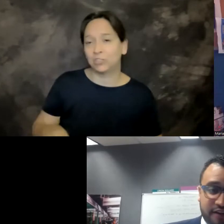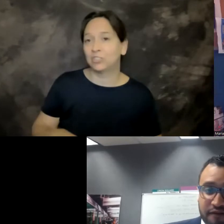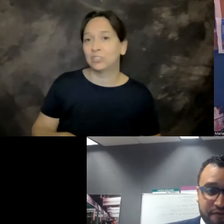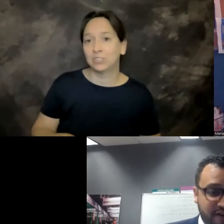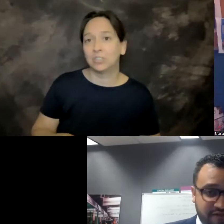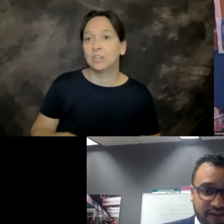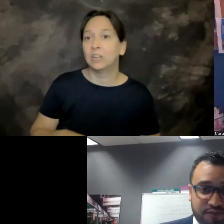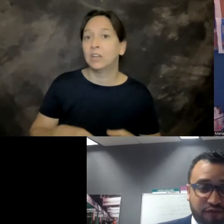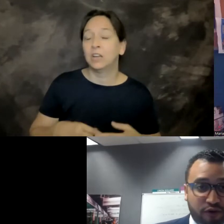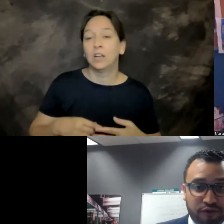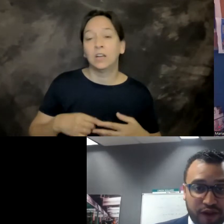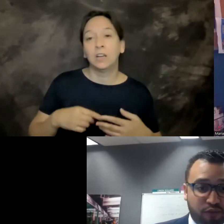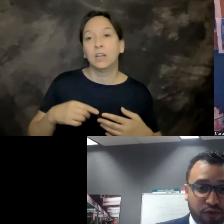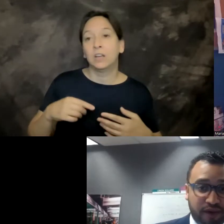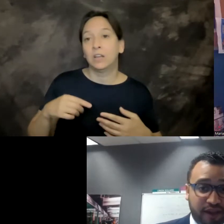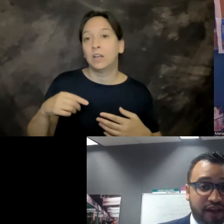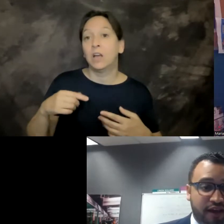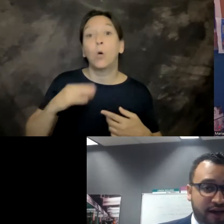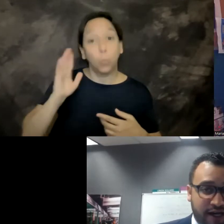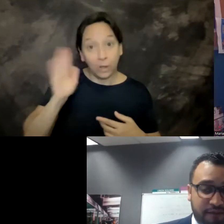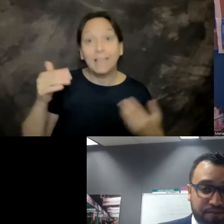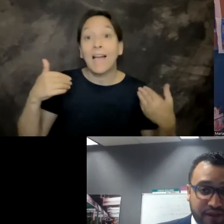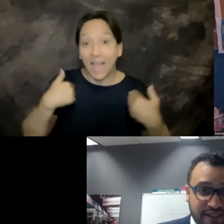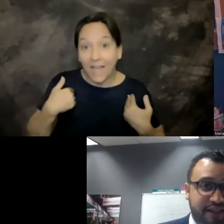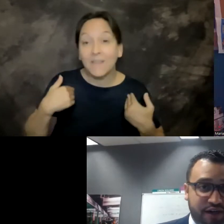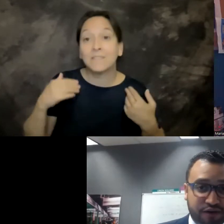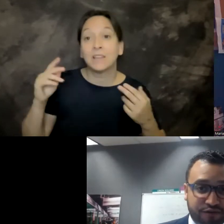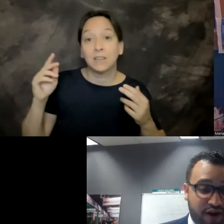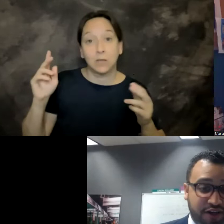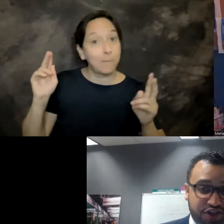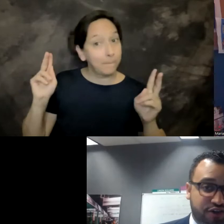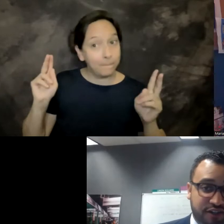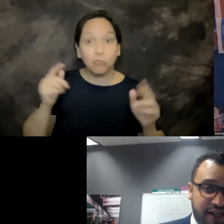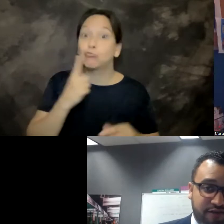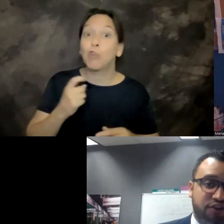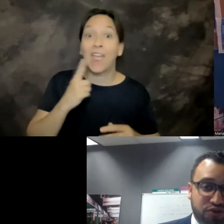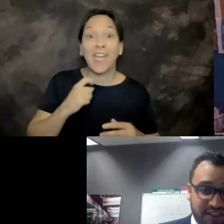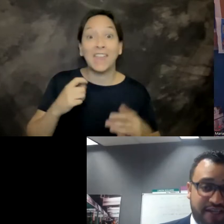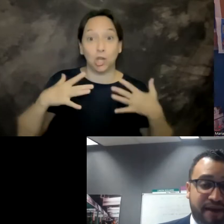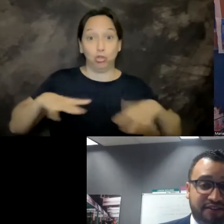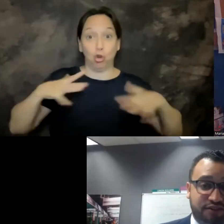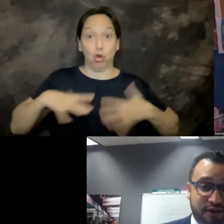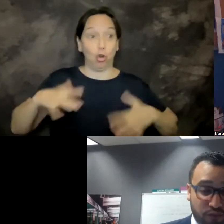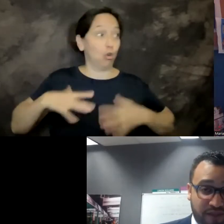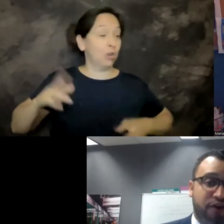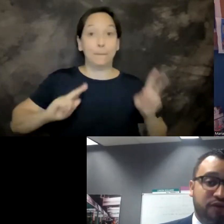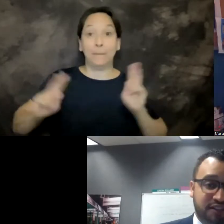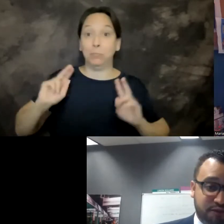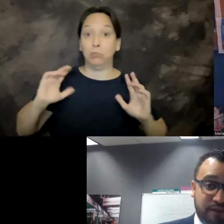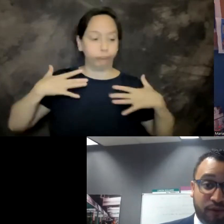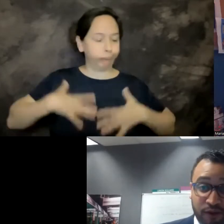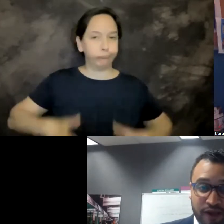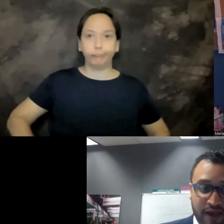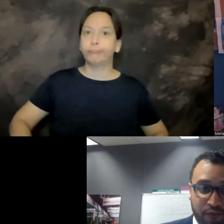emphasize enough, as I said this before, there will be plenty of red shirt individuals, team ambassadors that will be there to